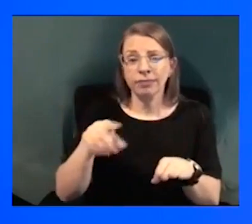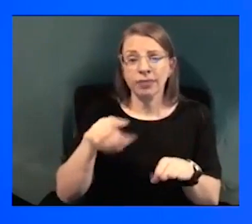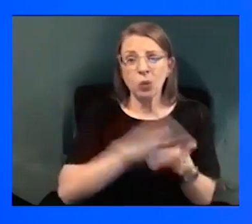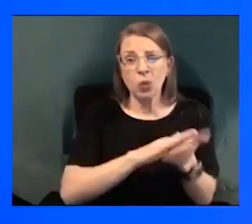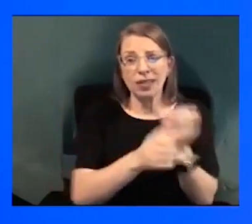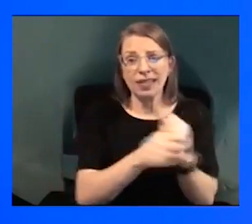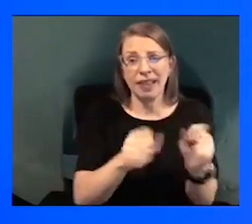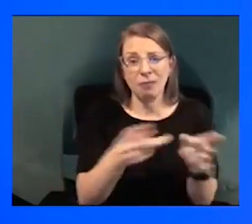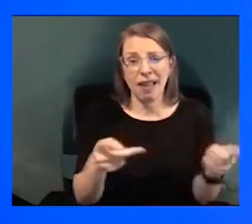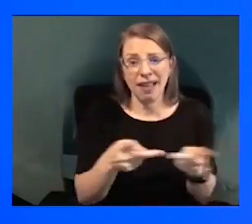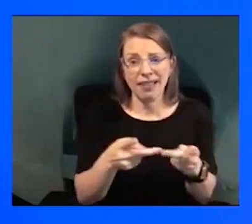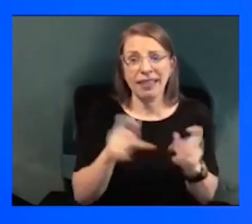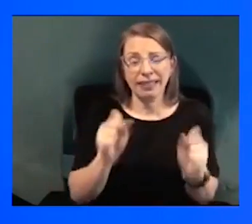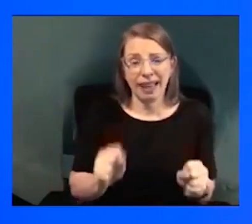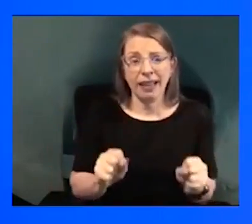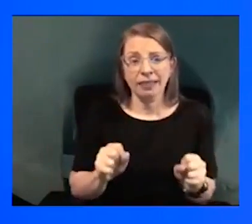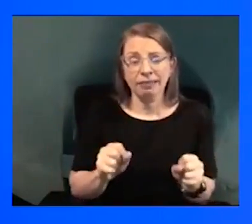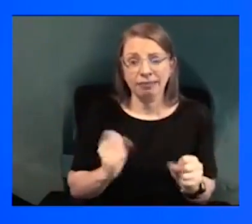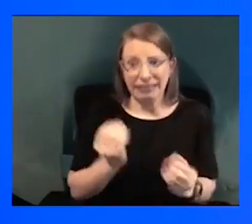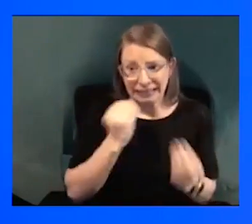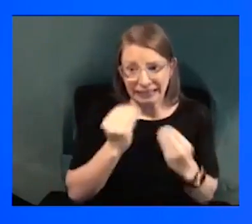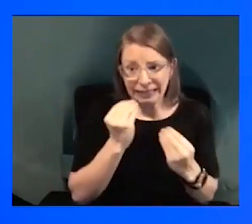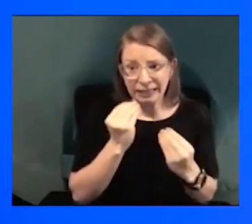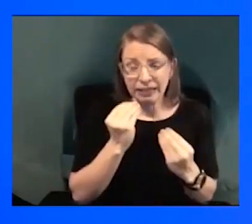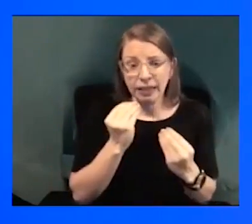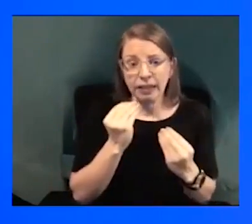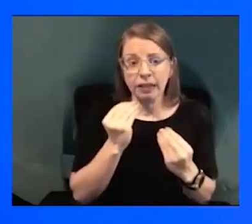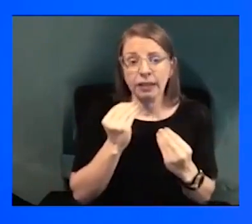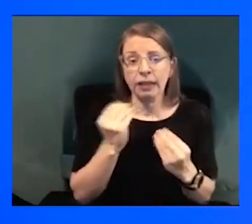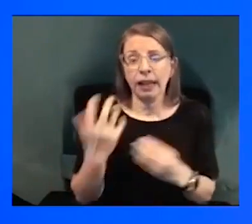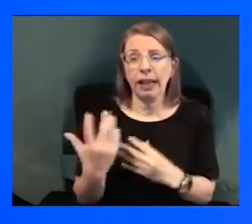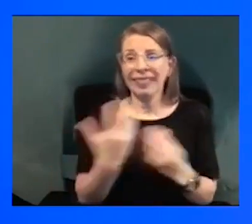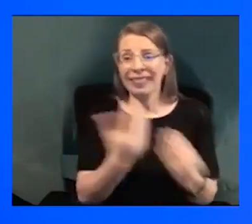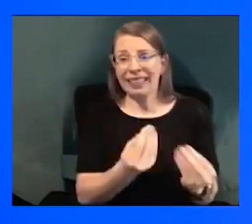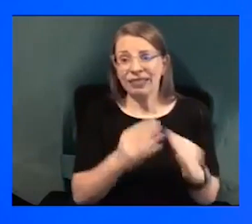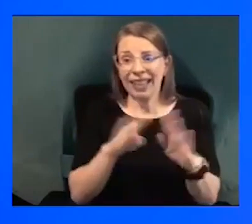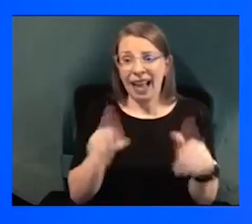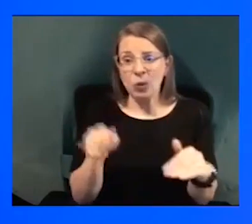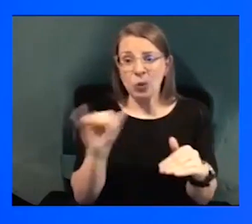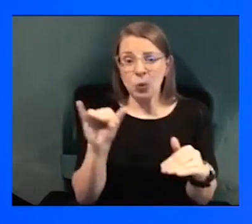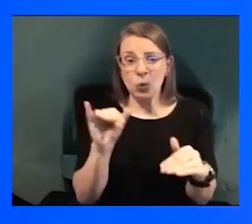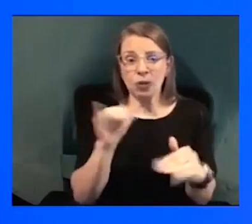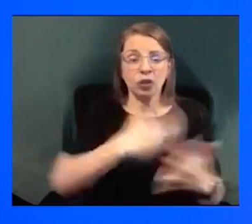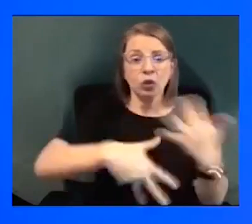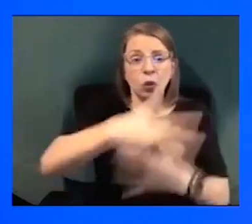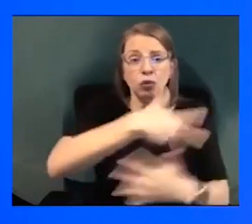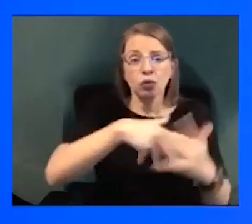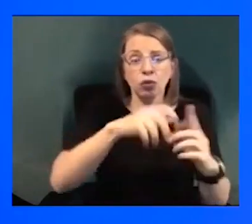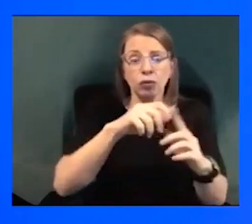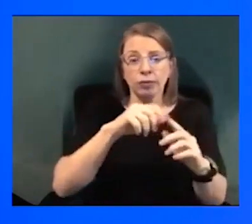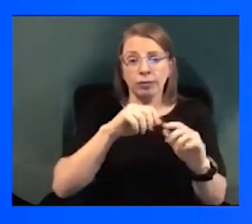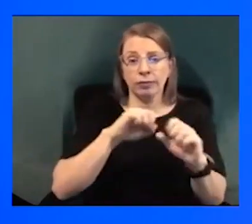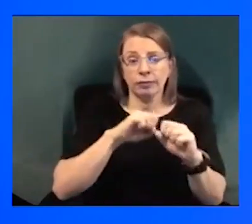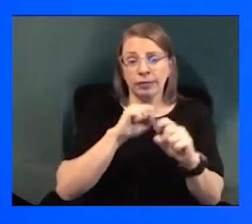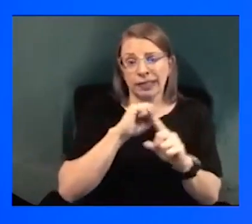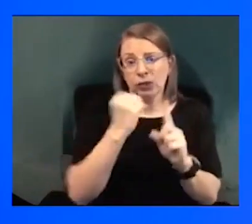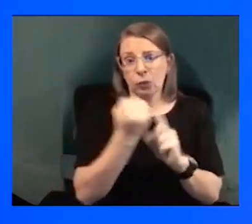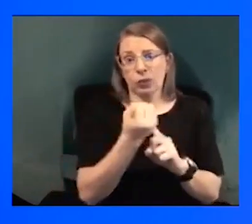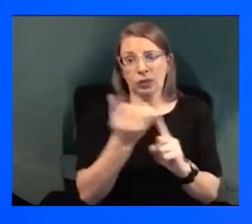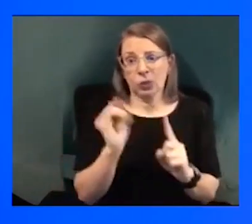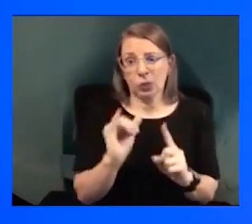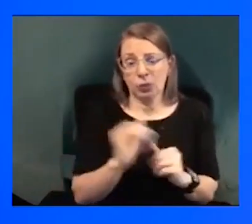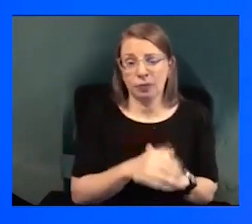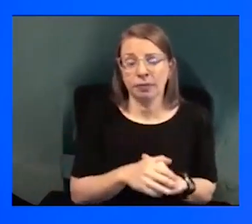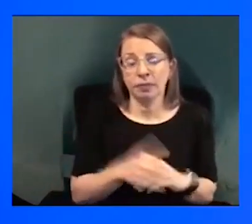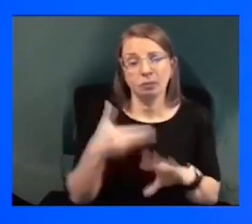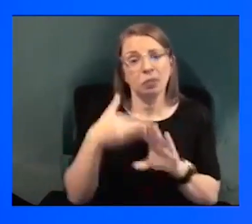lunch. Getting them out of the house is most important as well. Getting them in those social situations, just as they were pre-pandemic. So it's